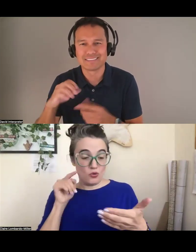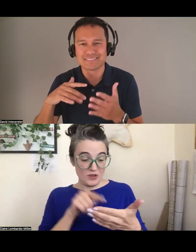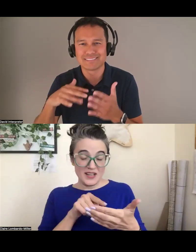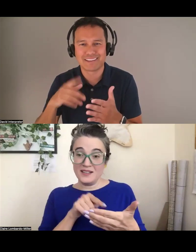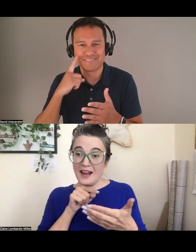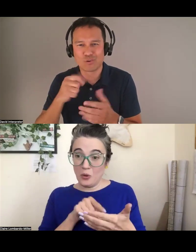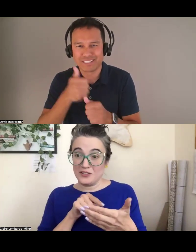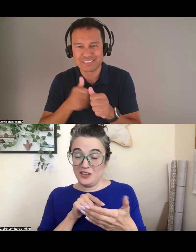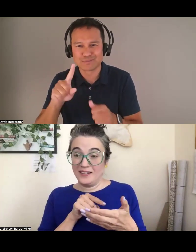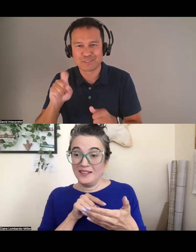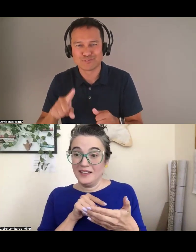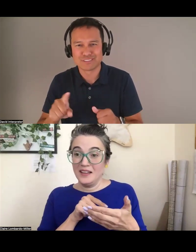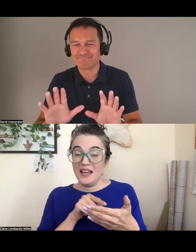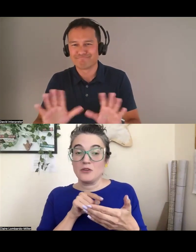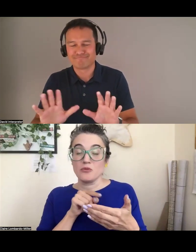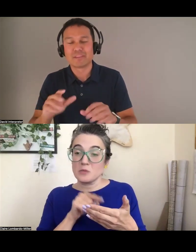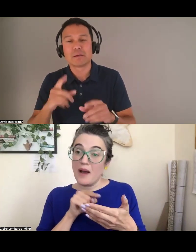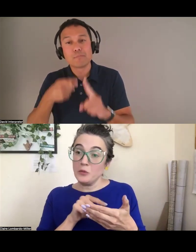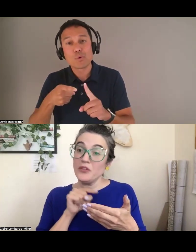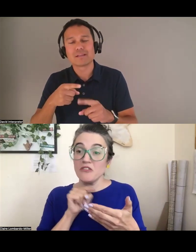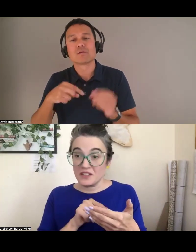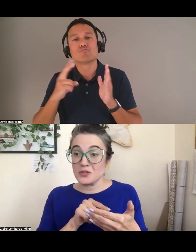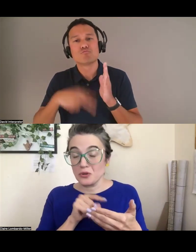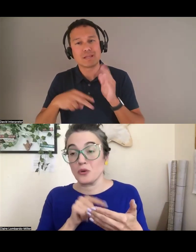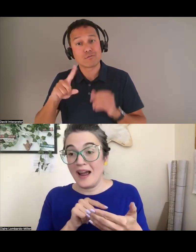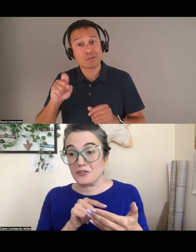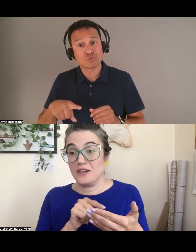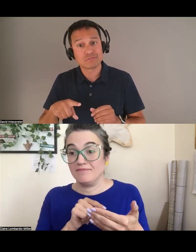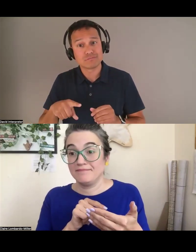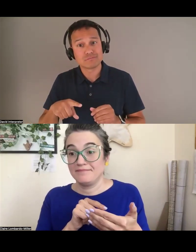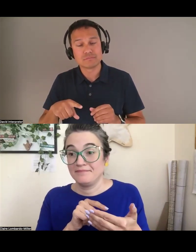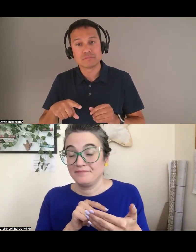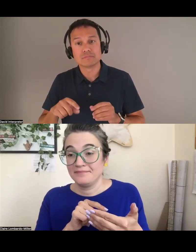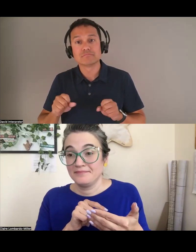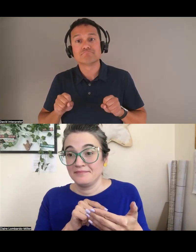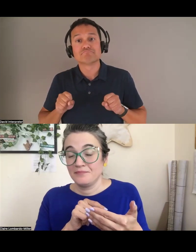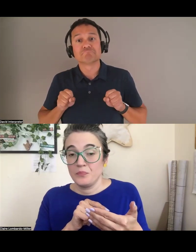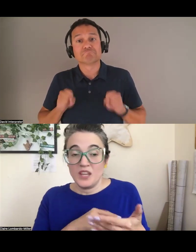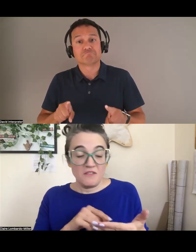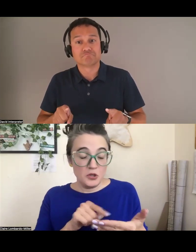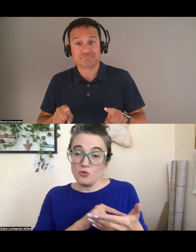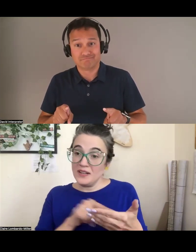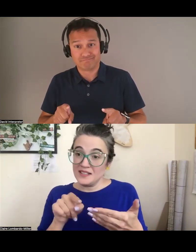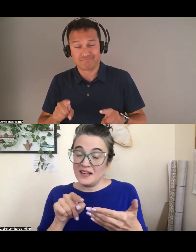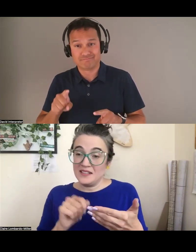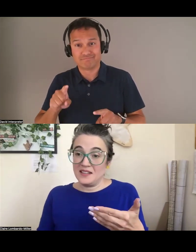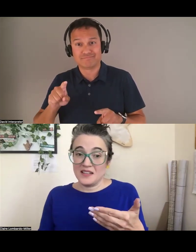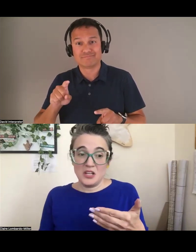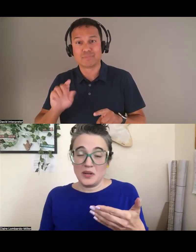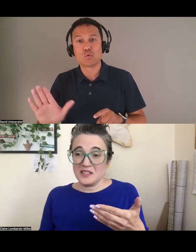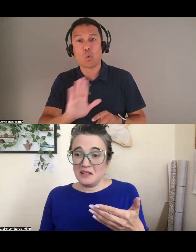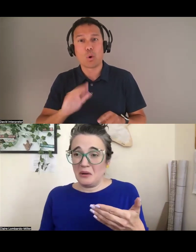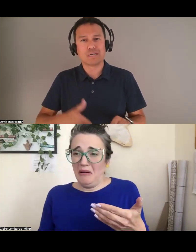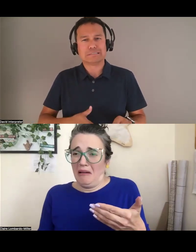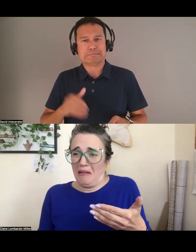to read that question and respond with your visceral reaction. If you read a sentence and